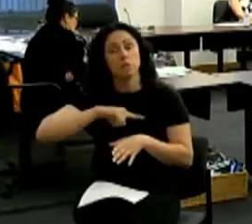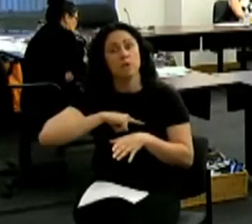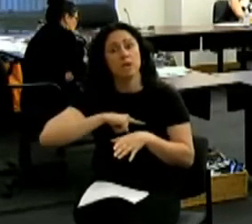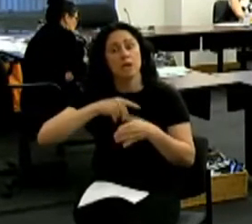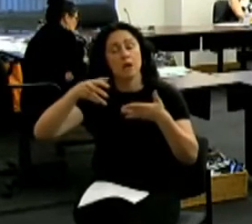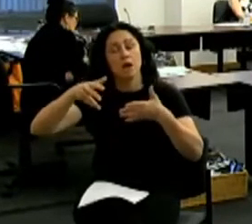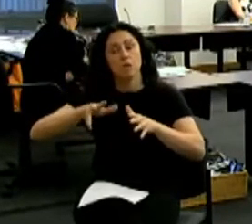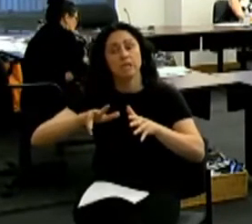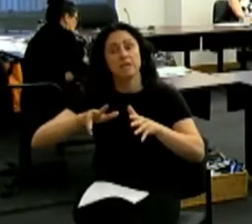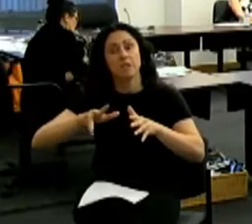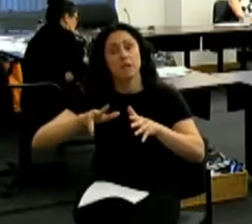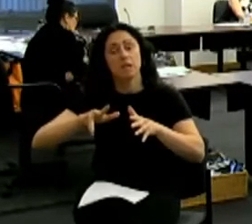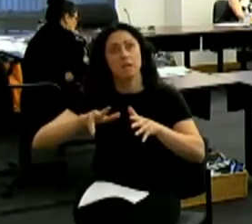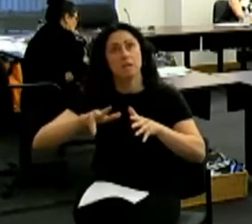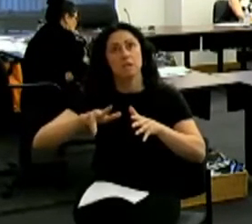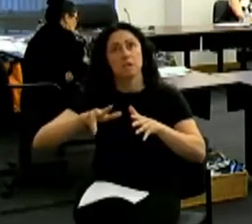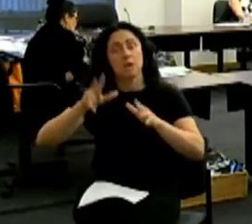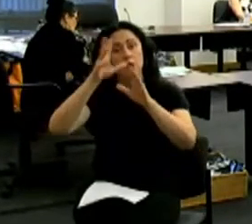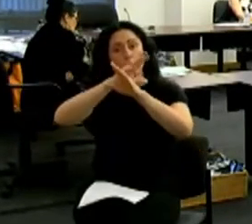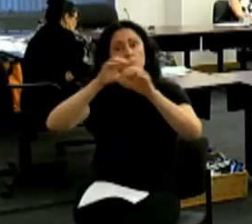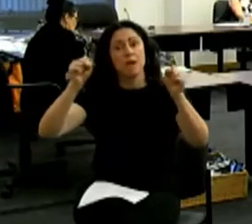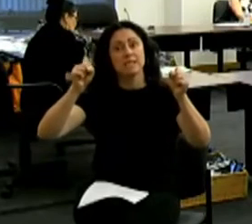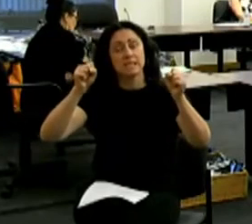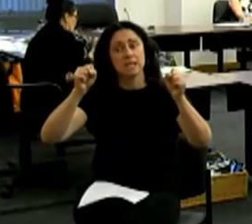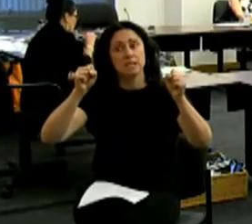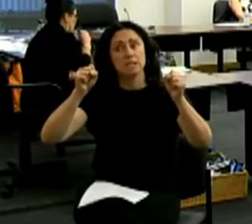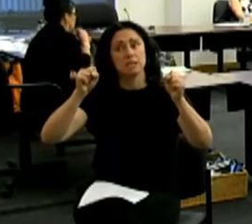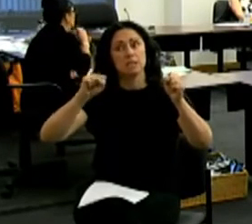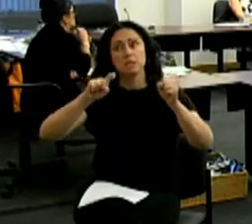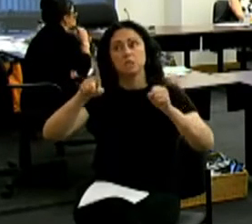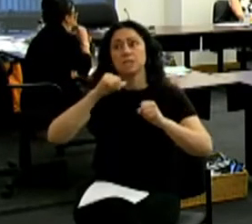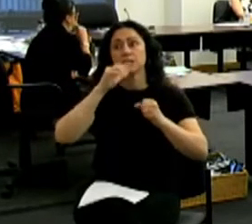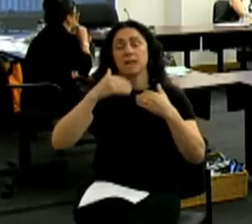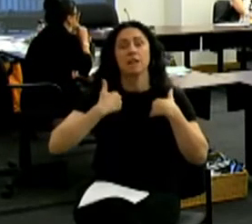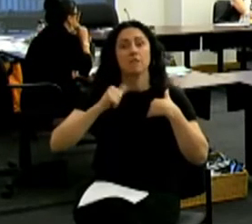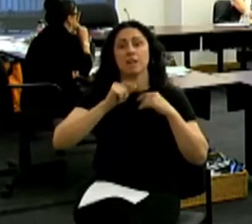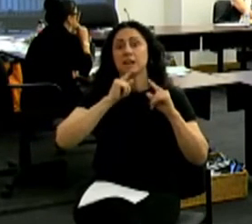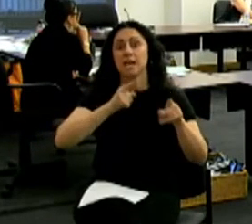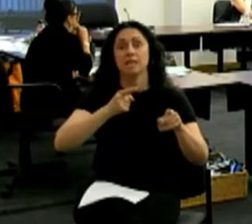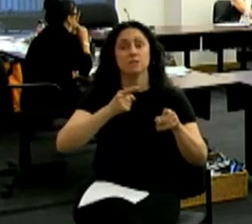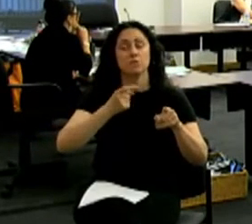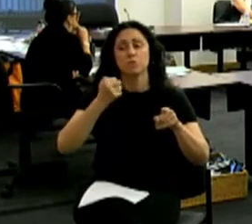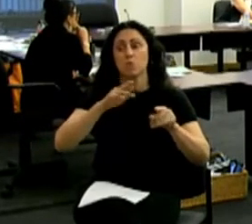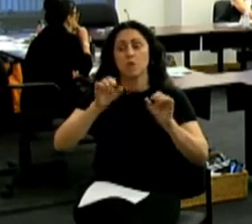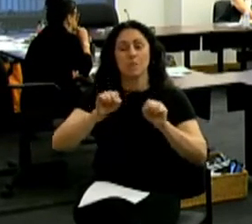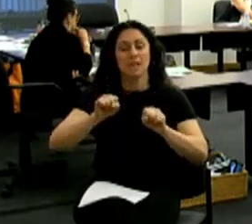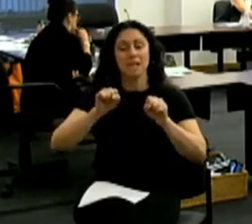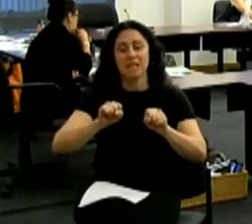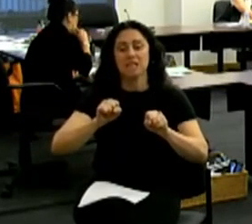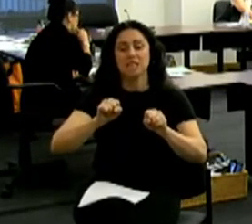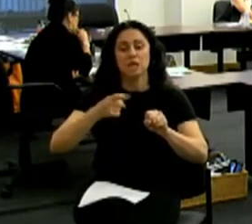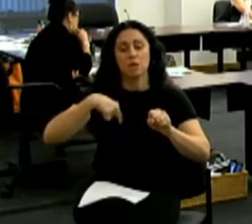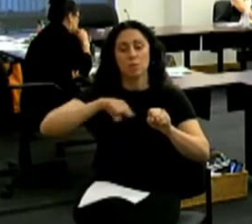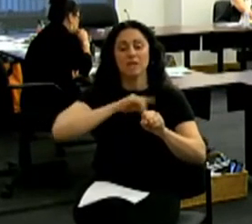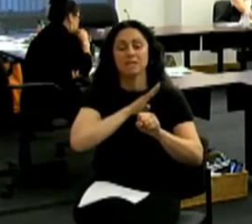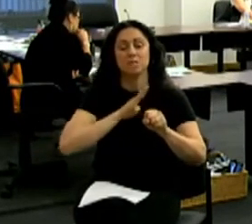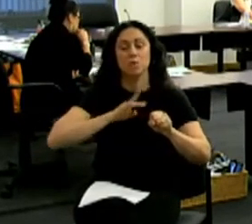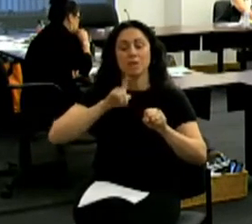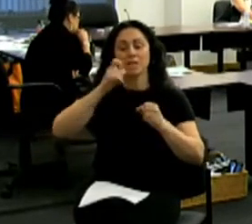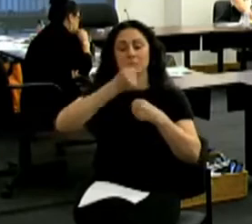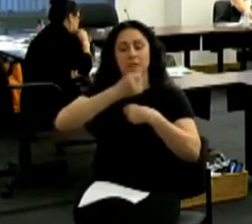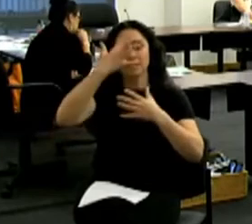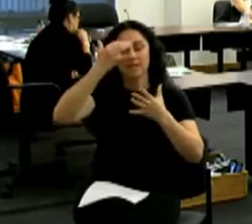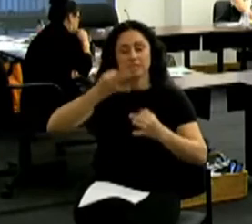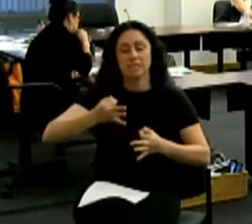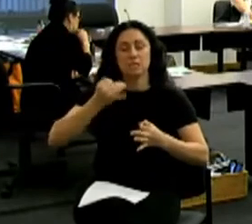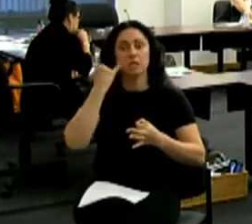are leaving the president to just not have any answers or abilities. We as the board need to make that